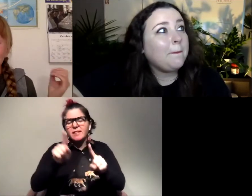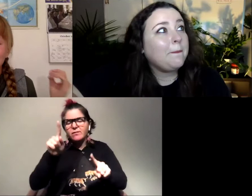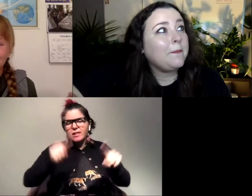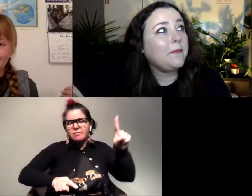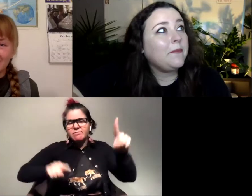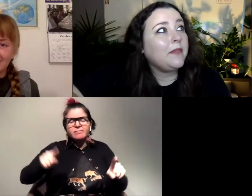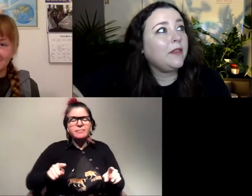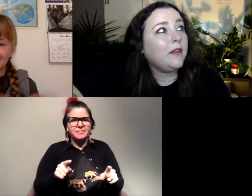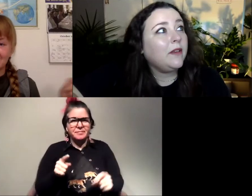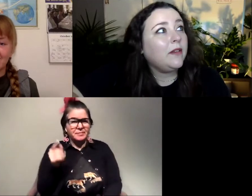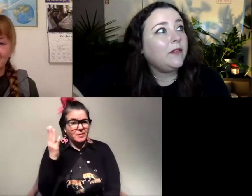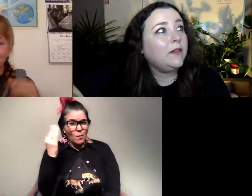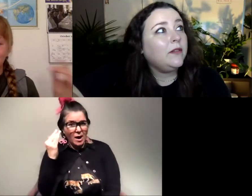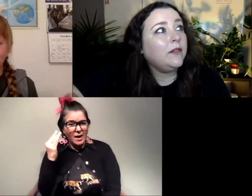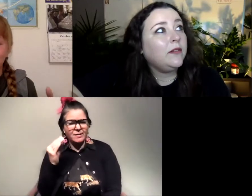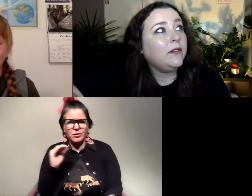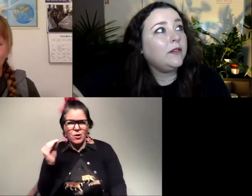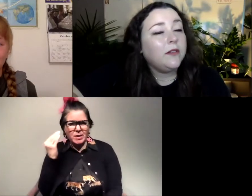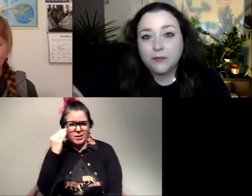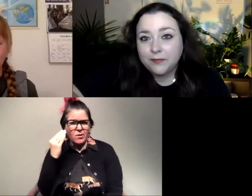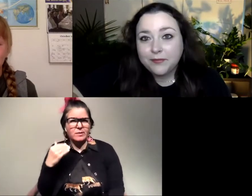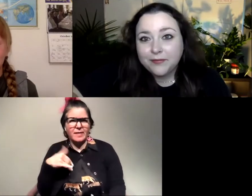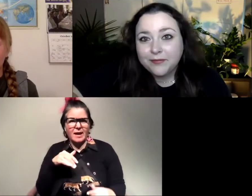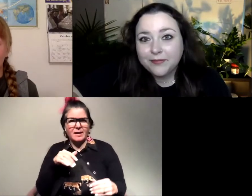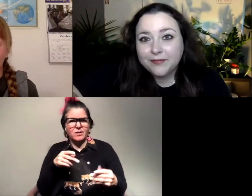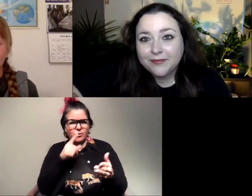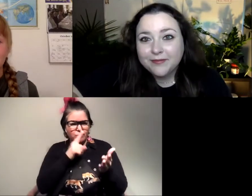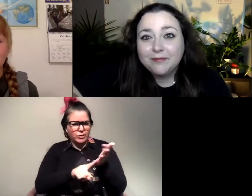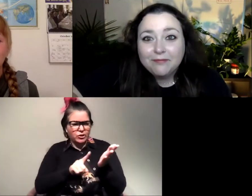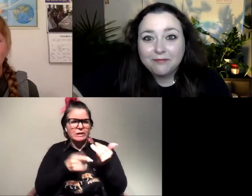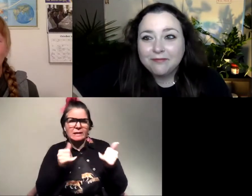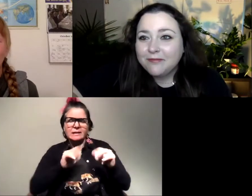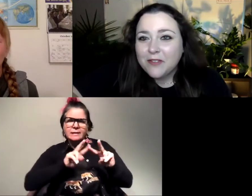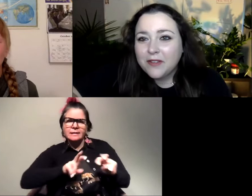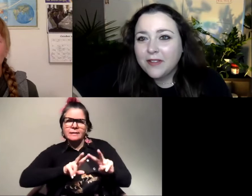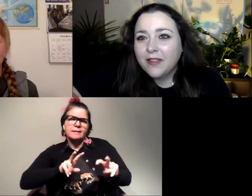knows exactly why that is. That's an area of research that we're still working on.